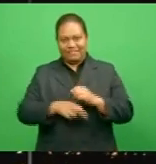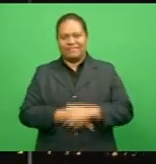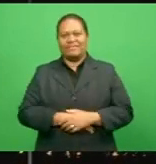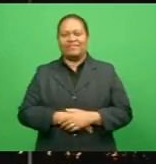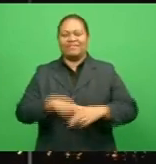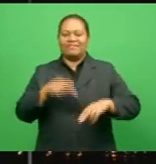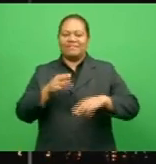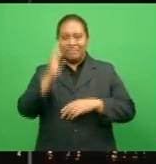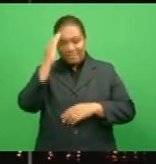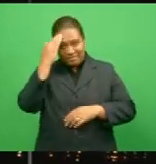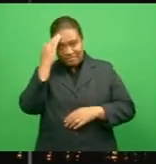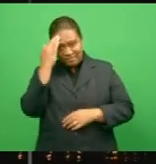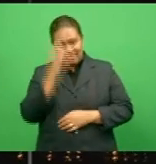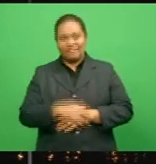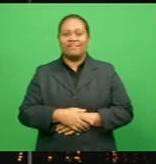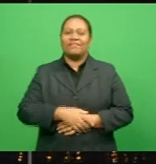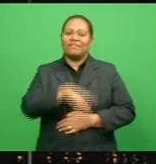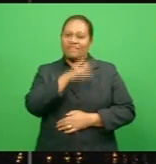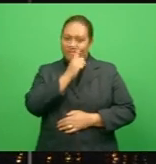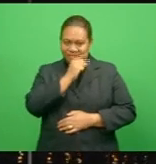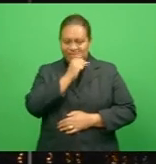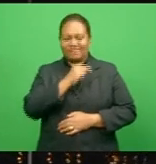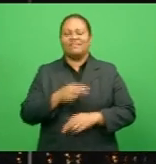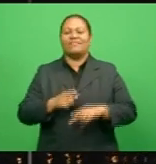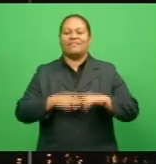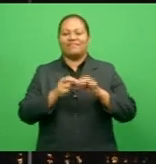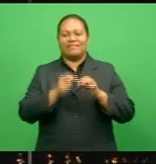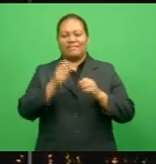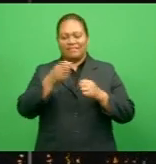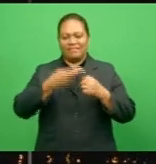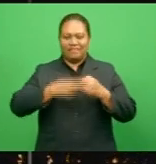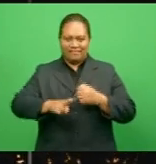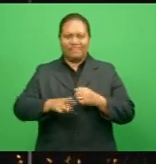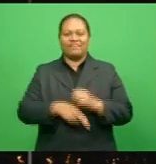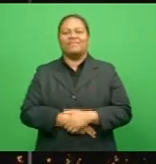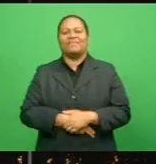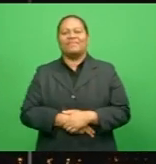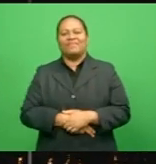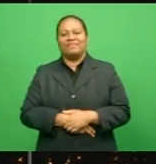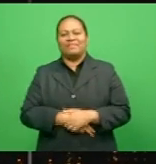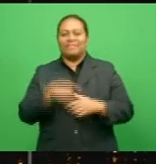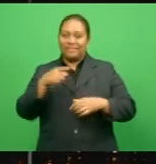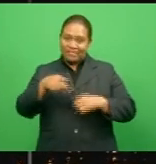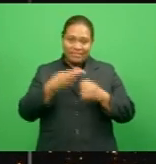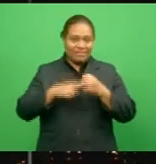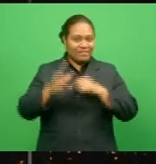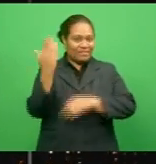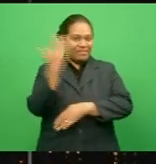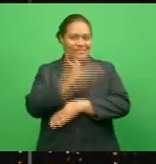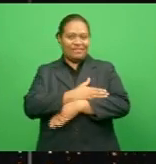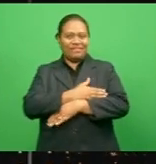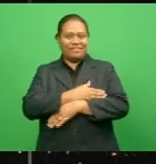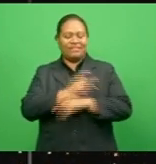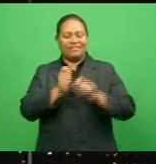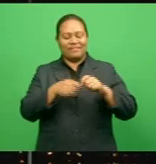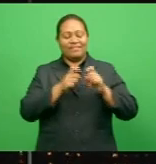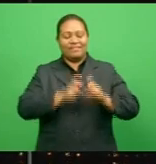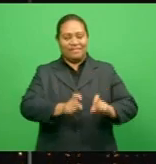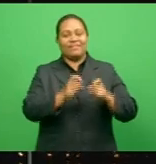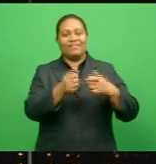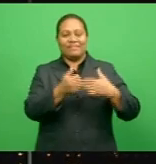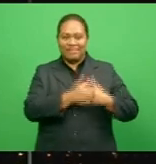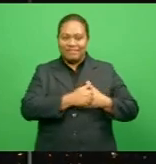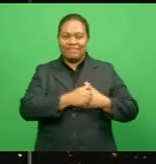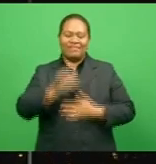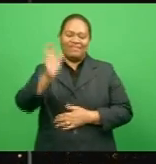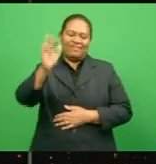fbcnews@fbc.com.fj, via Facebook page FBC News and our Twitter page at FBC_news. That's your news for tonight from the team, and I stay safe.